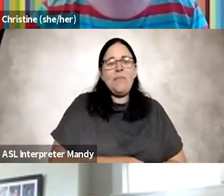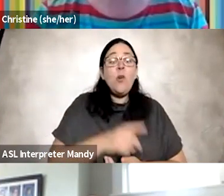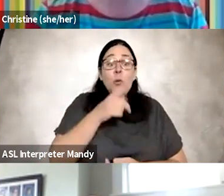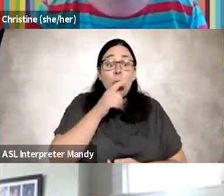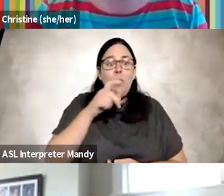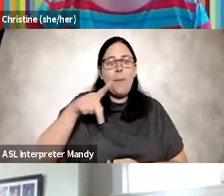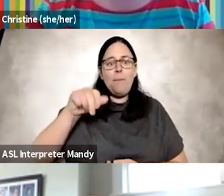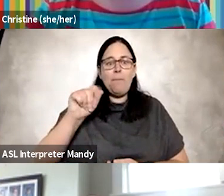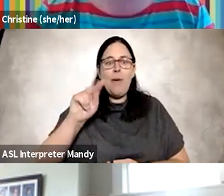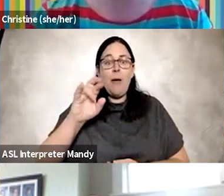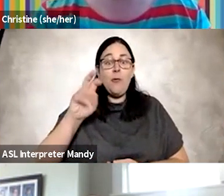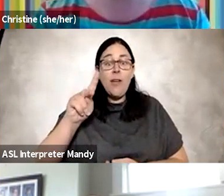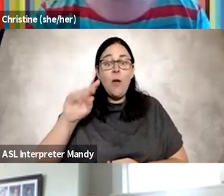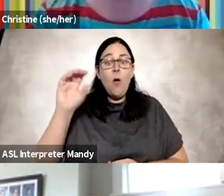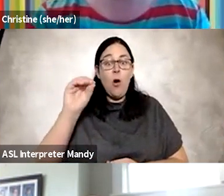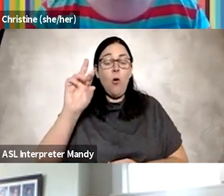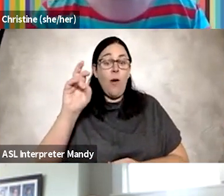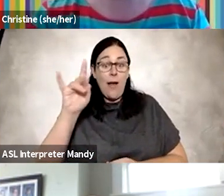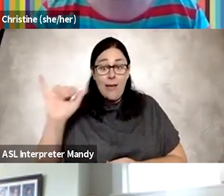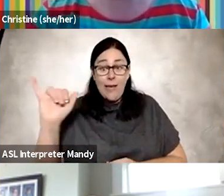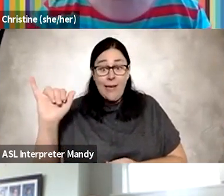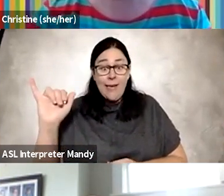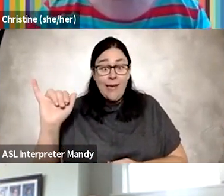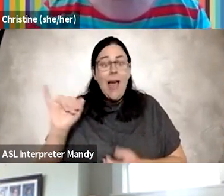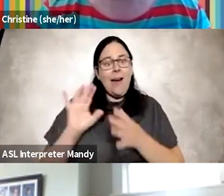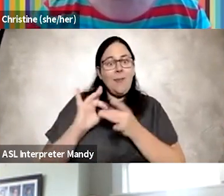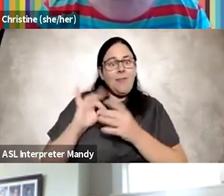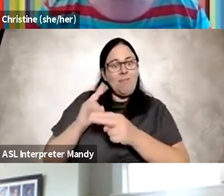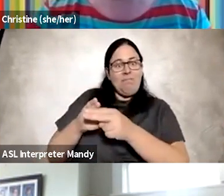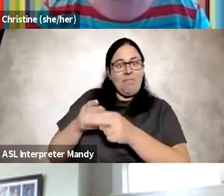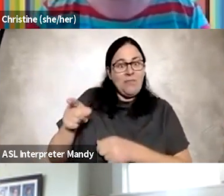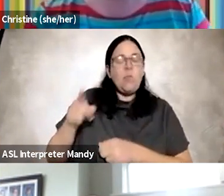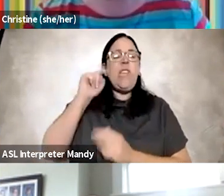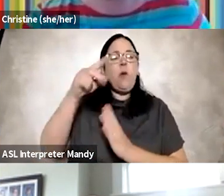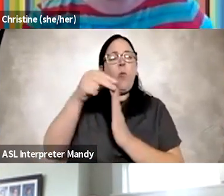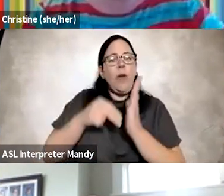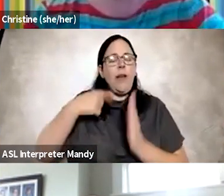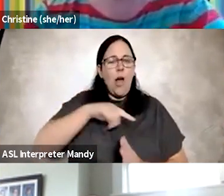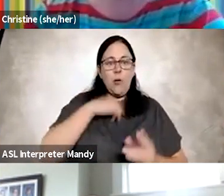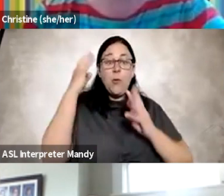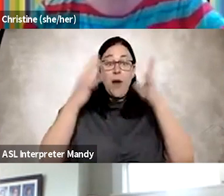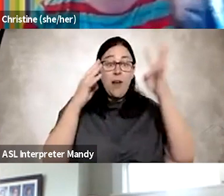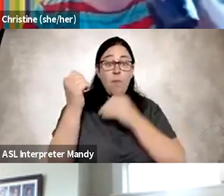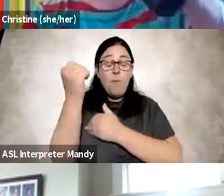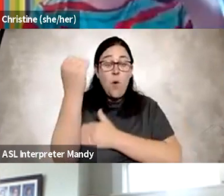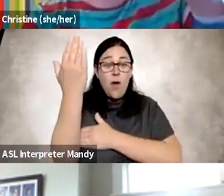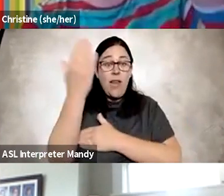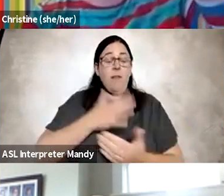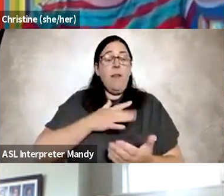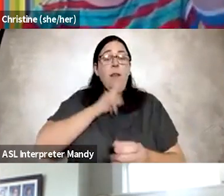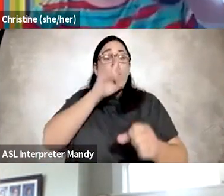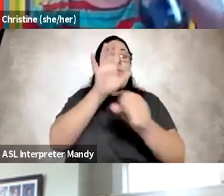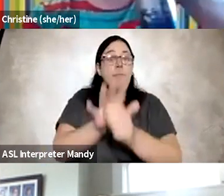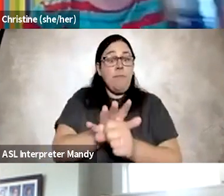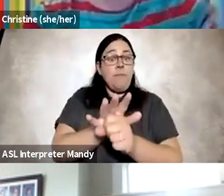who I mentioned earlier in the presentation, is going to read our Creative Mornings manifesto.